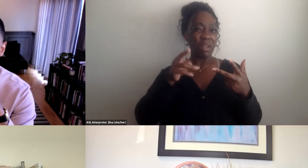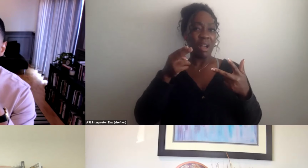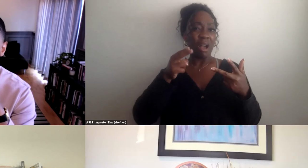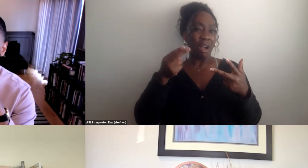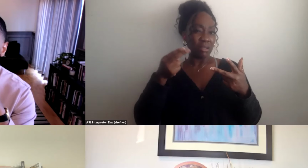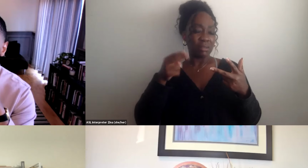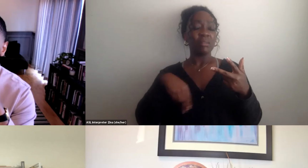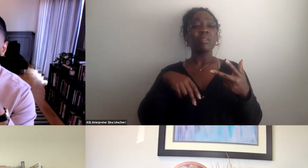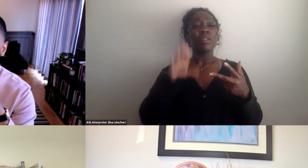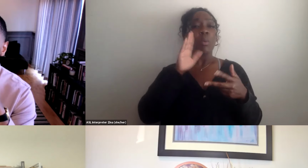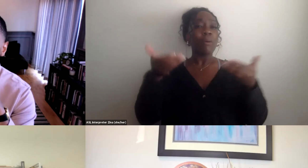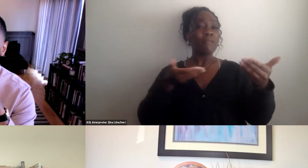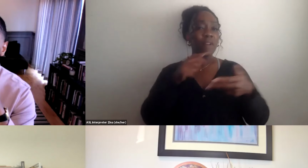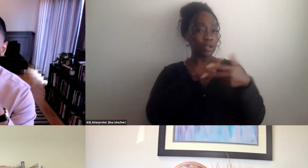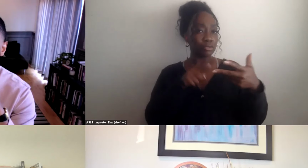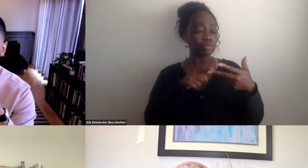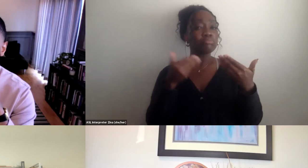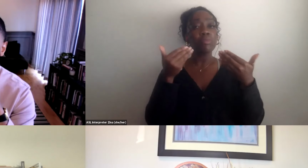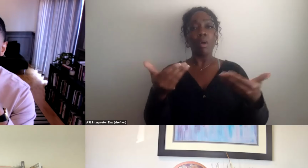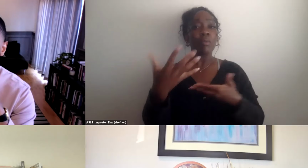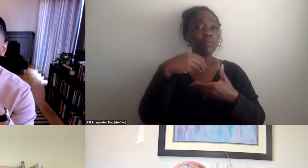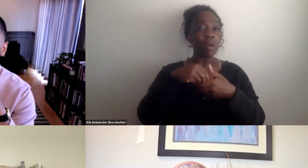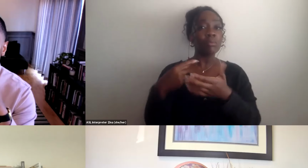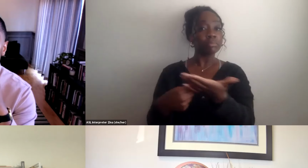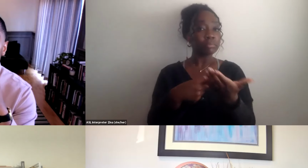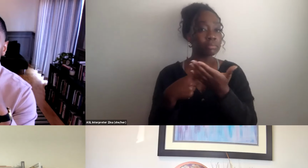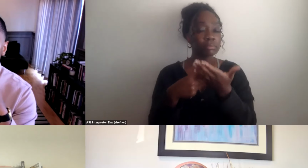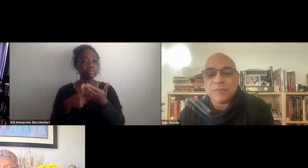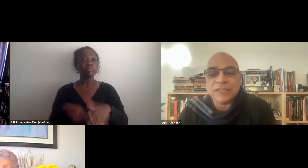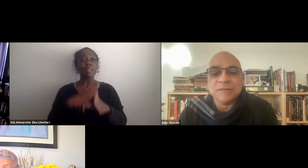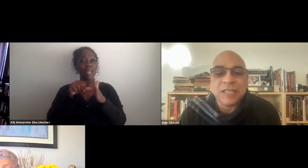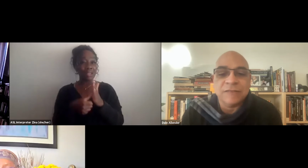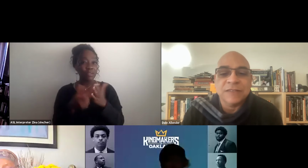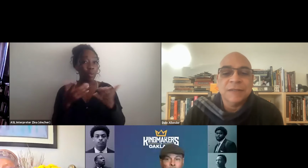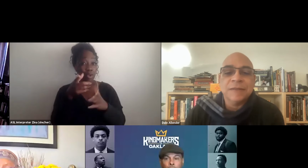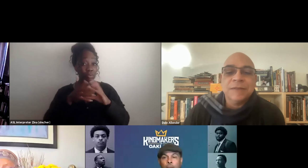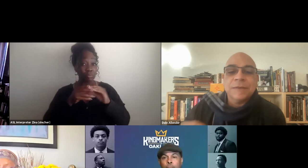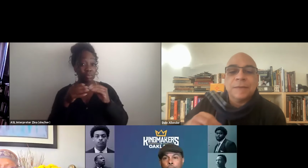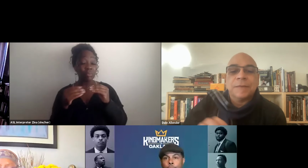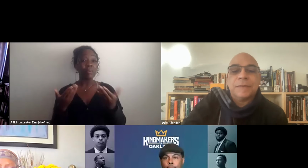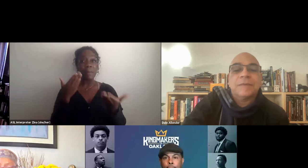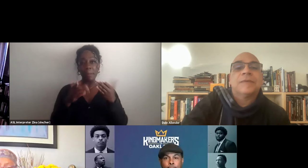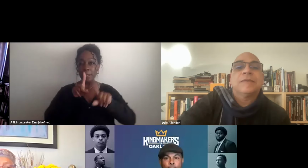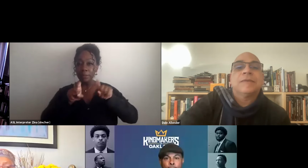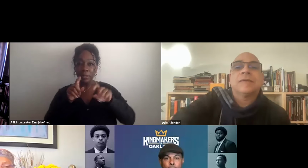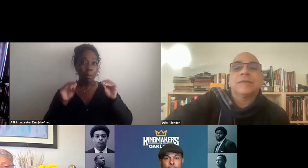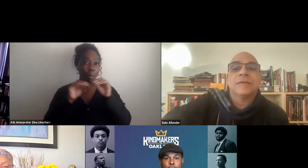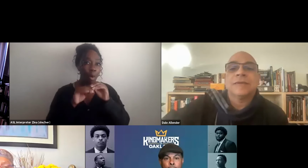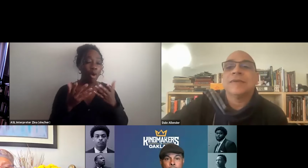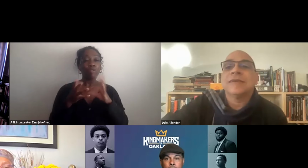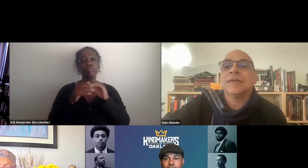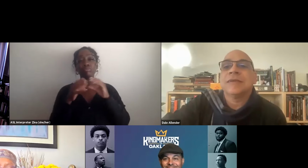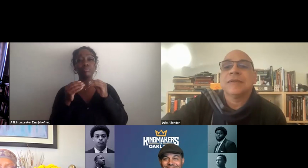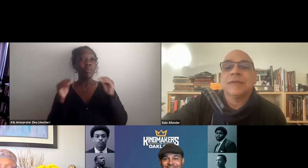to highlight things you're saying, to pick your brain further, and maybe share some thoughts themselves. Absolutely.